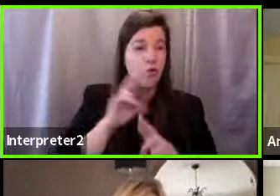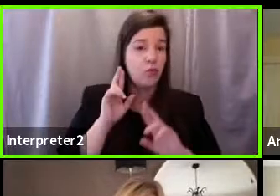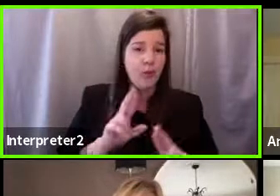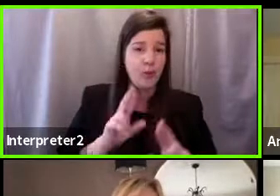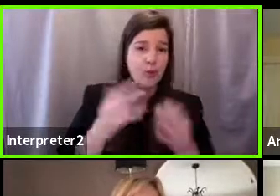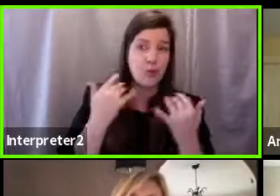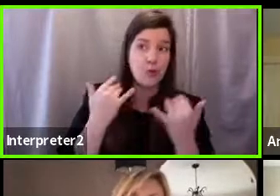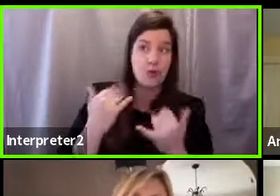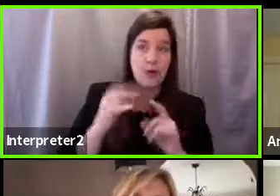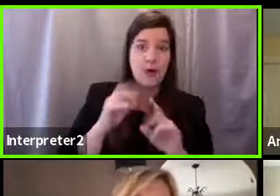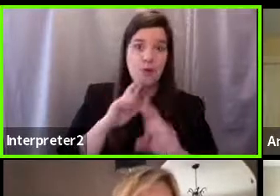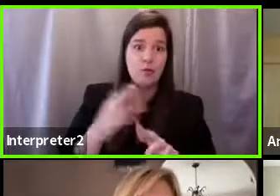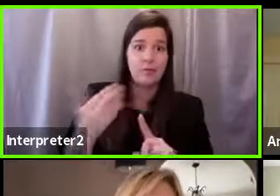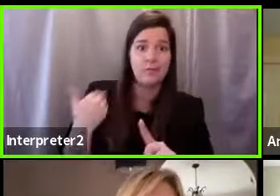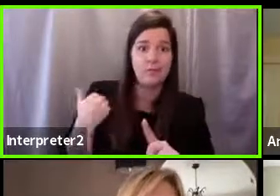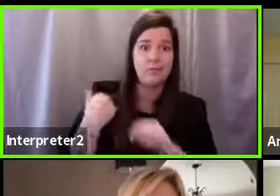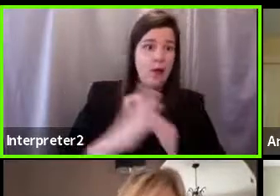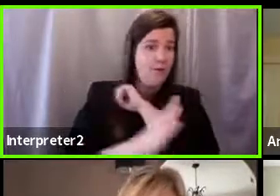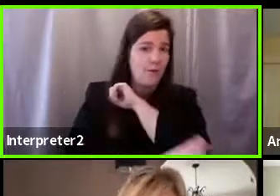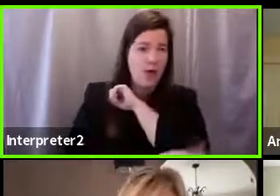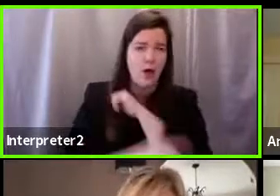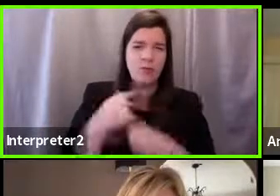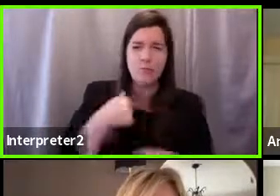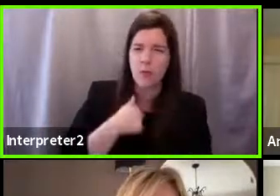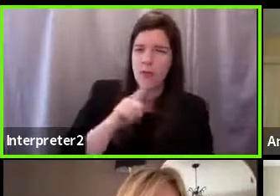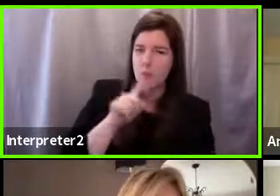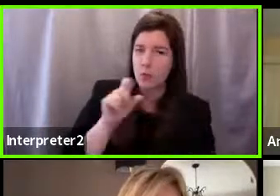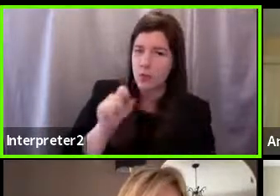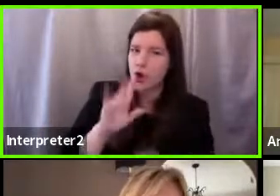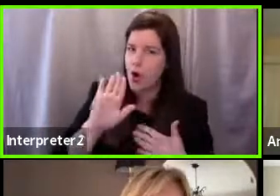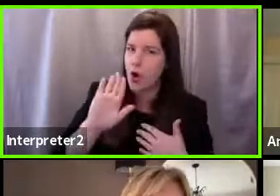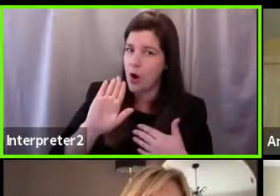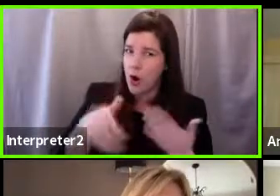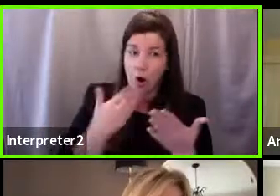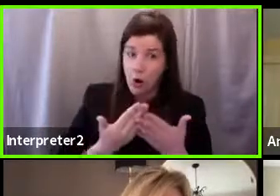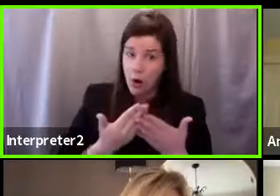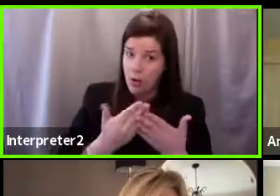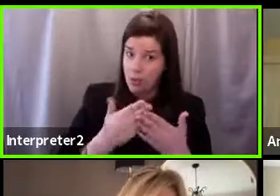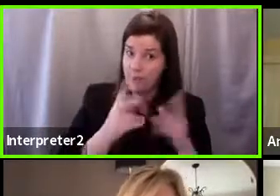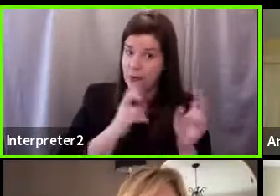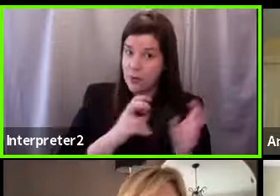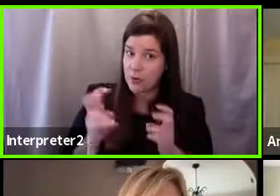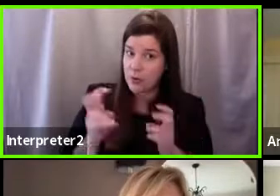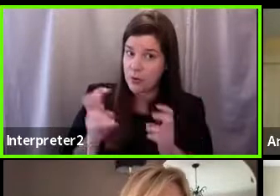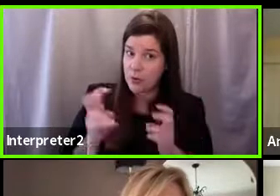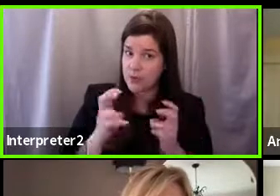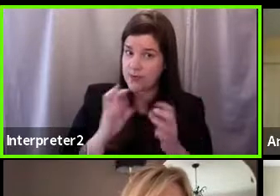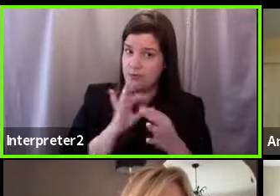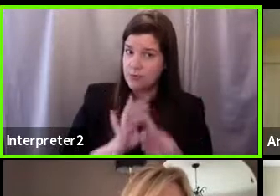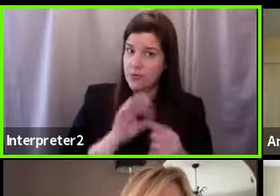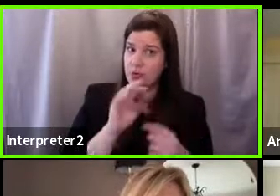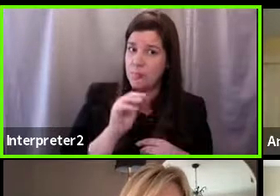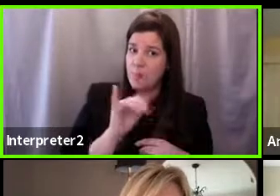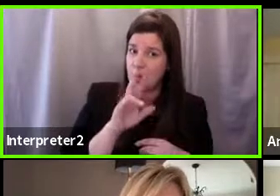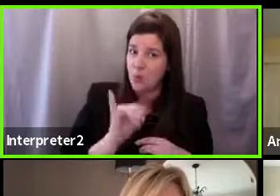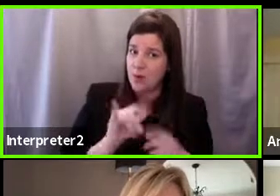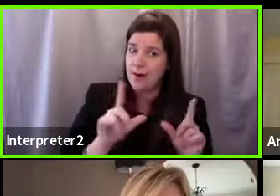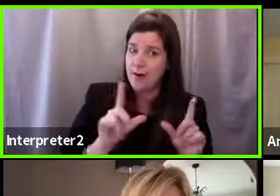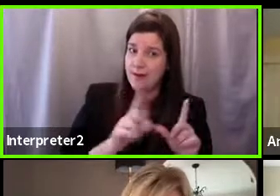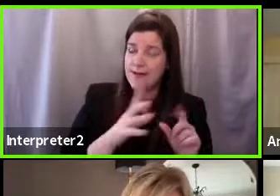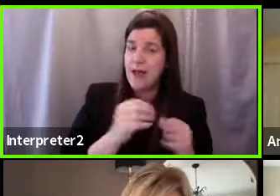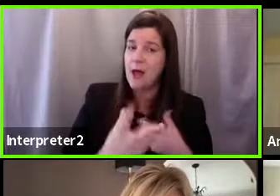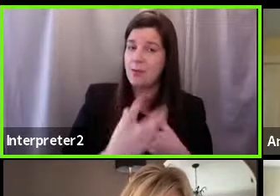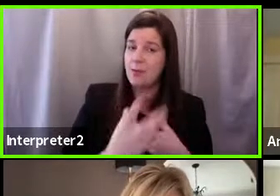the contested issues now resolved as it pertains to minority licensure and participation